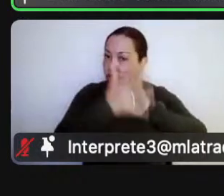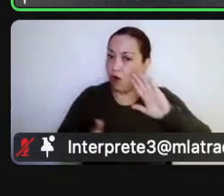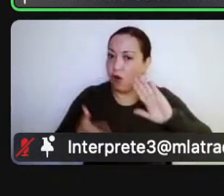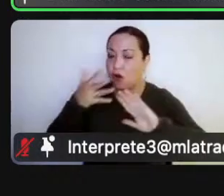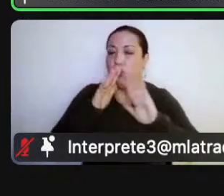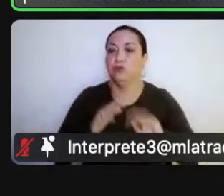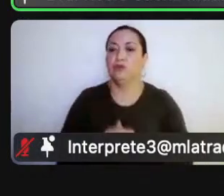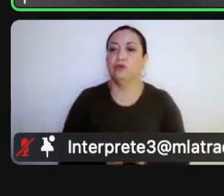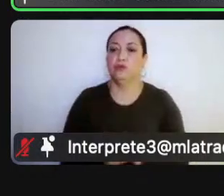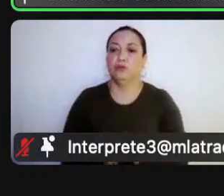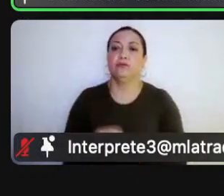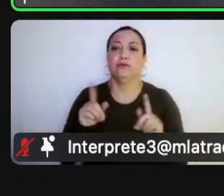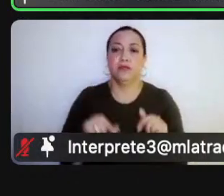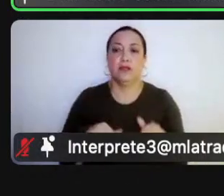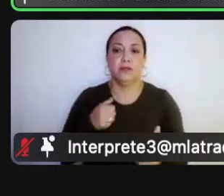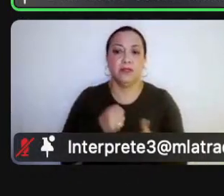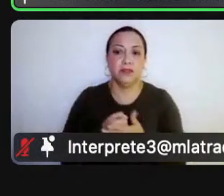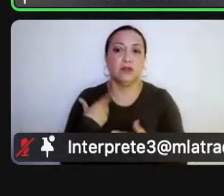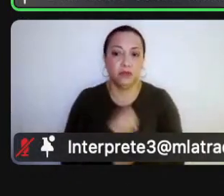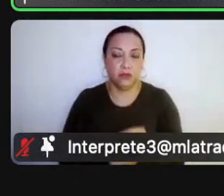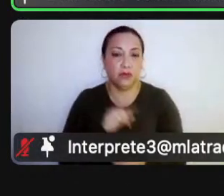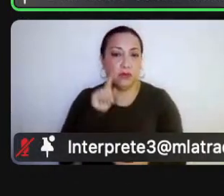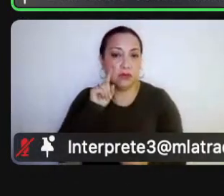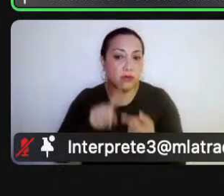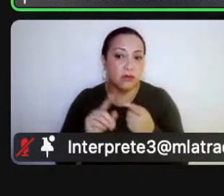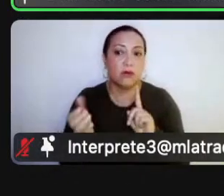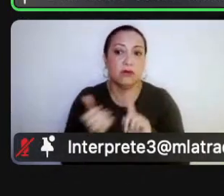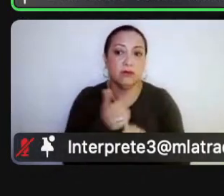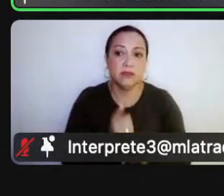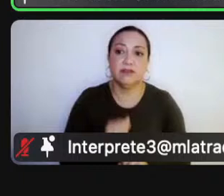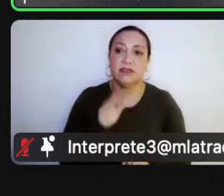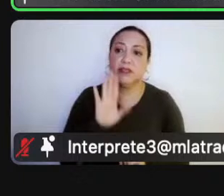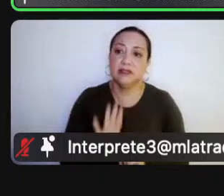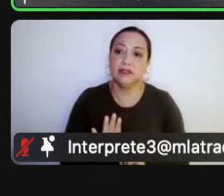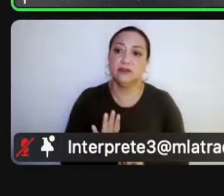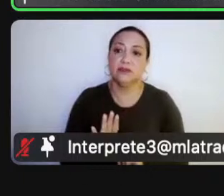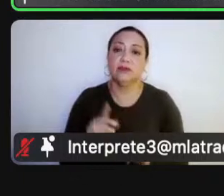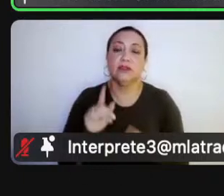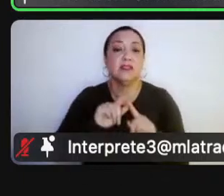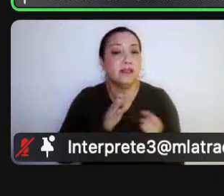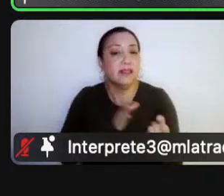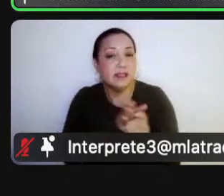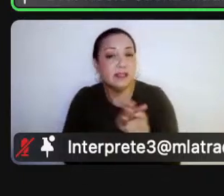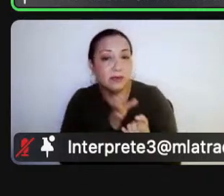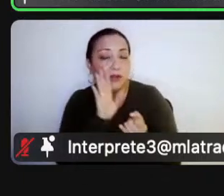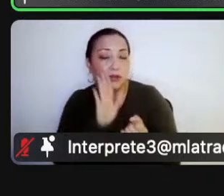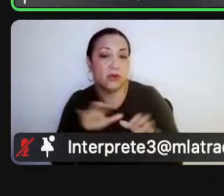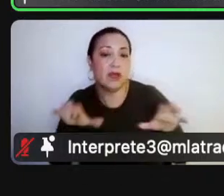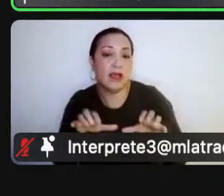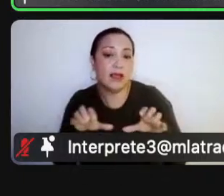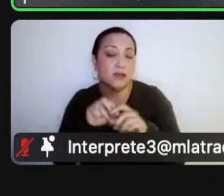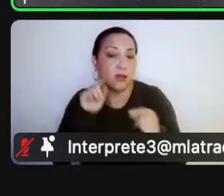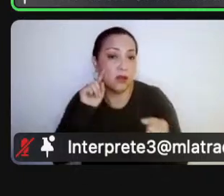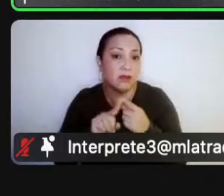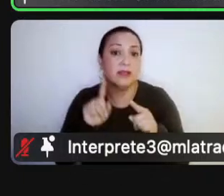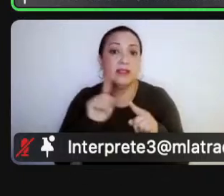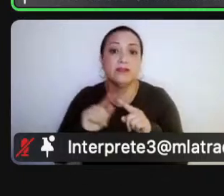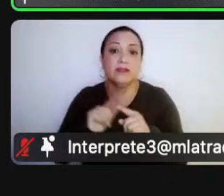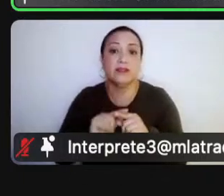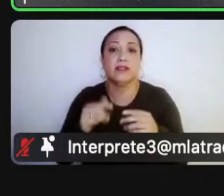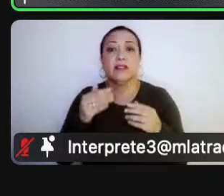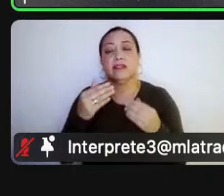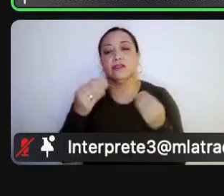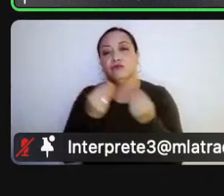Americas, trying to identify not only the actions on these